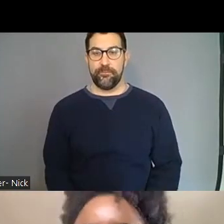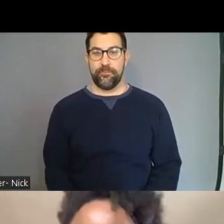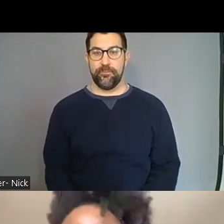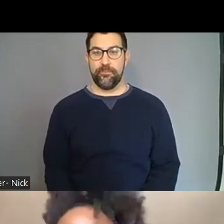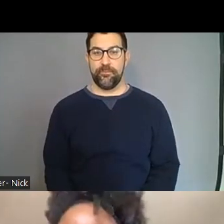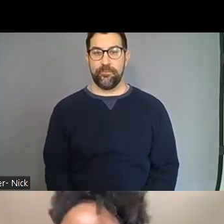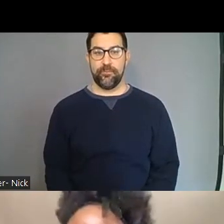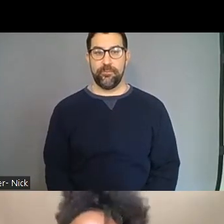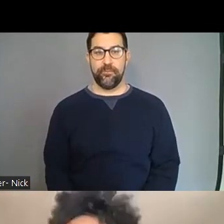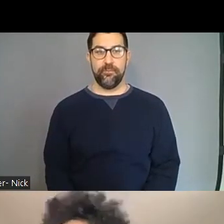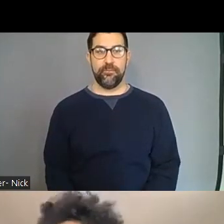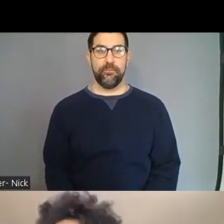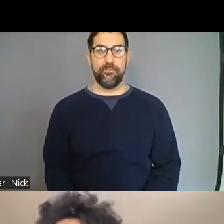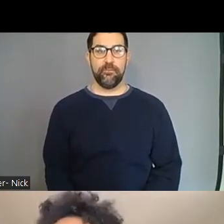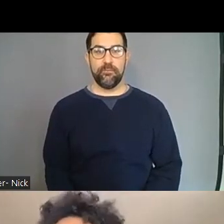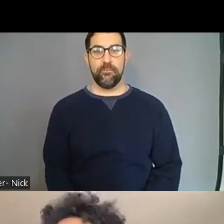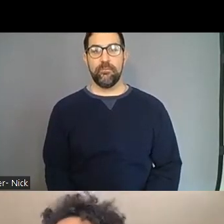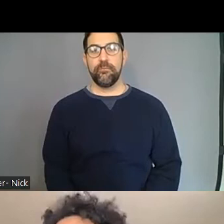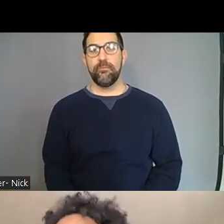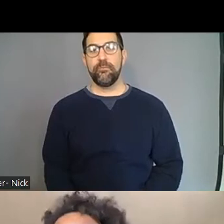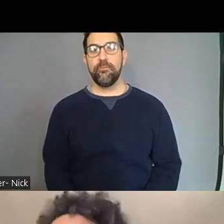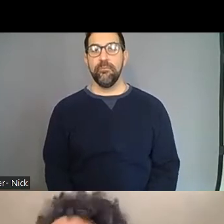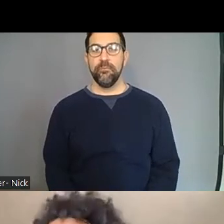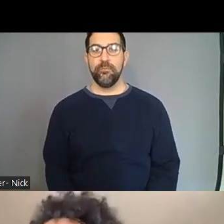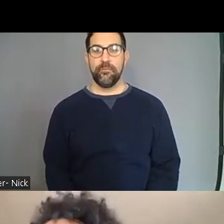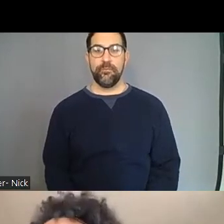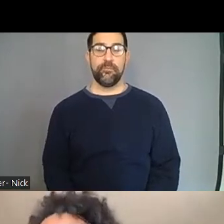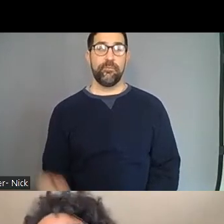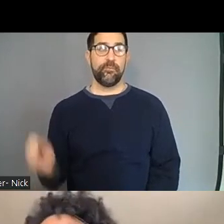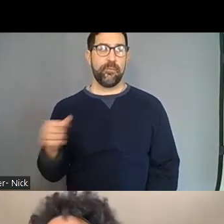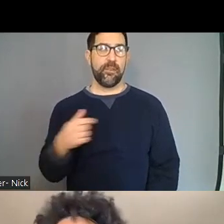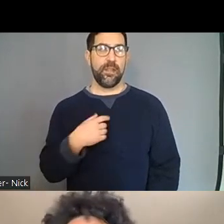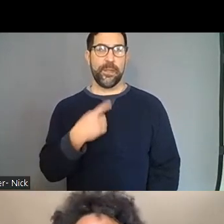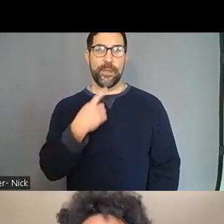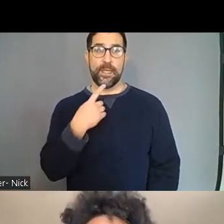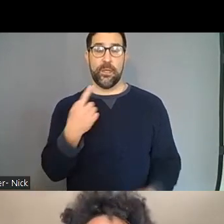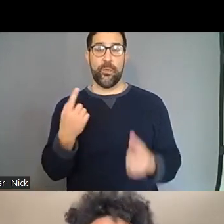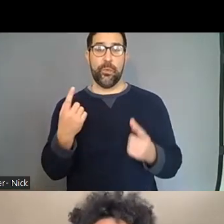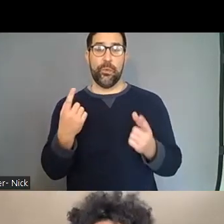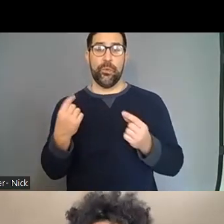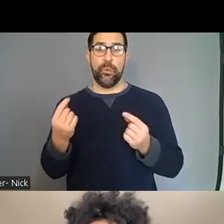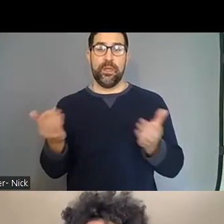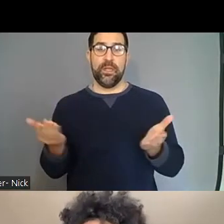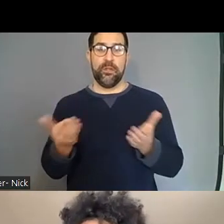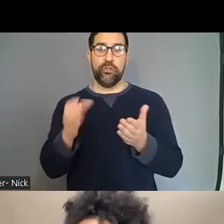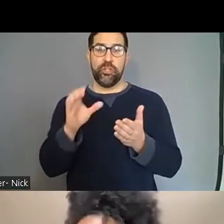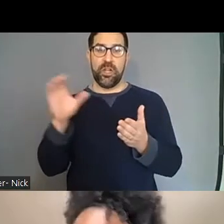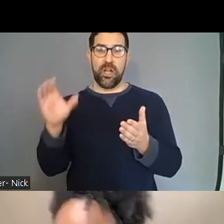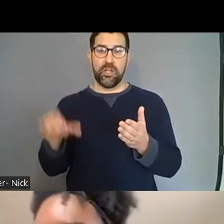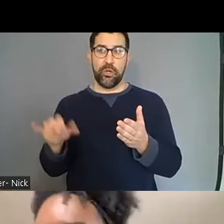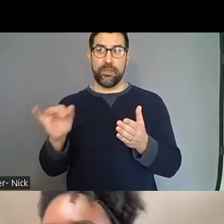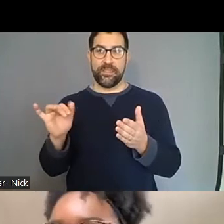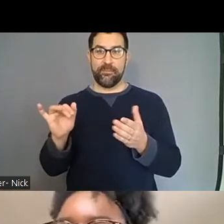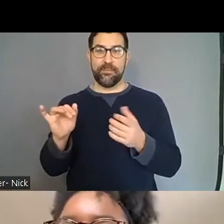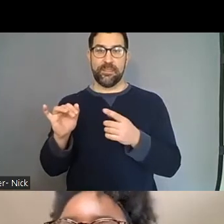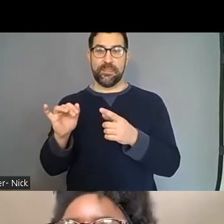Yeah, thank you. So like I was saying, what we're doing here in Chicago is kind of what the adults feel